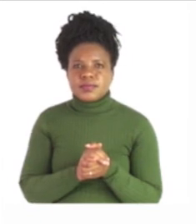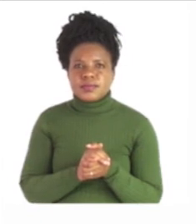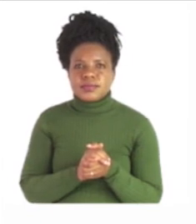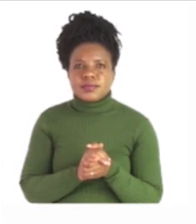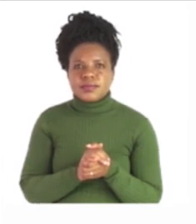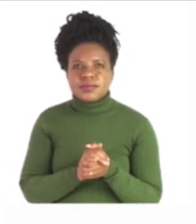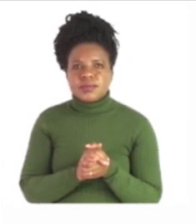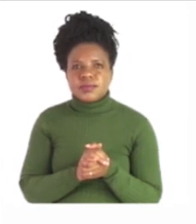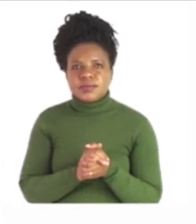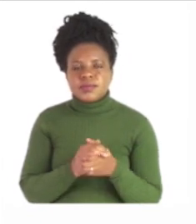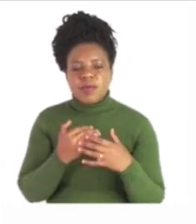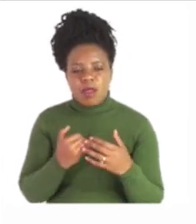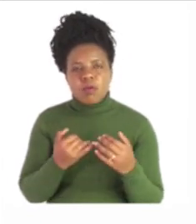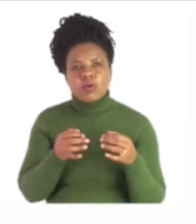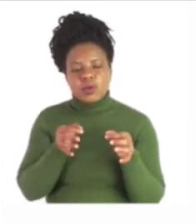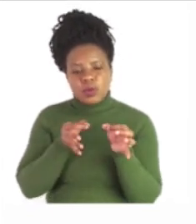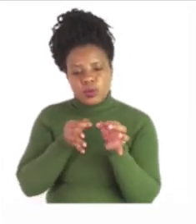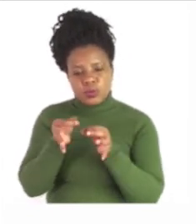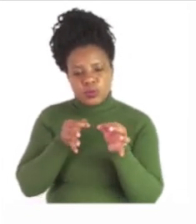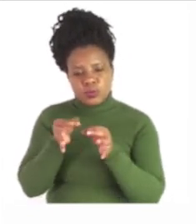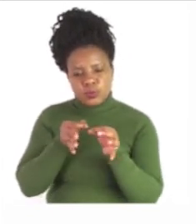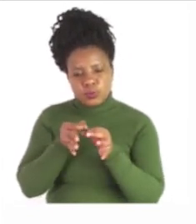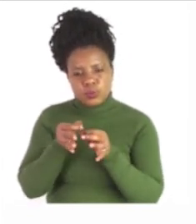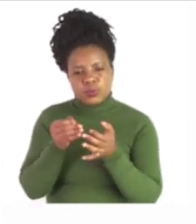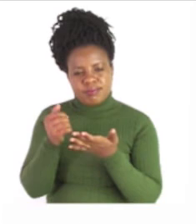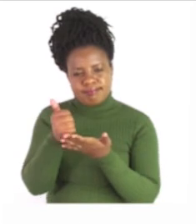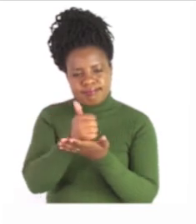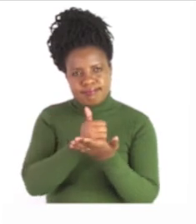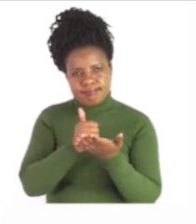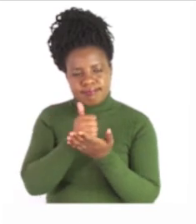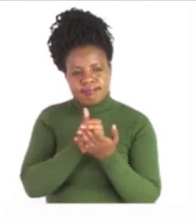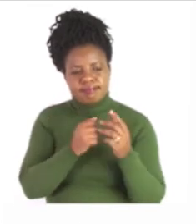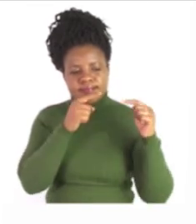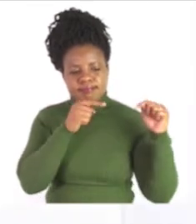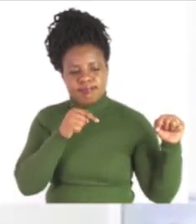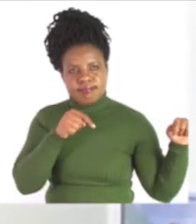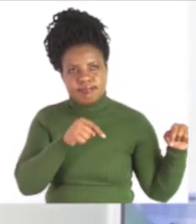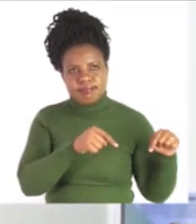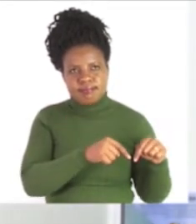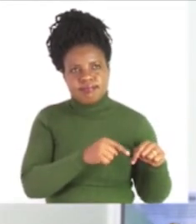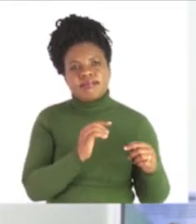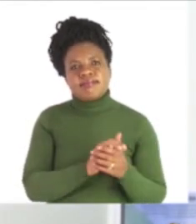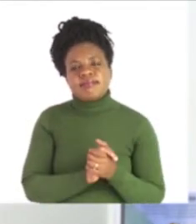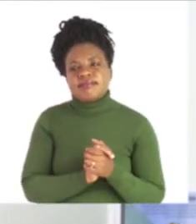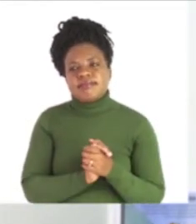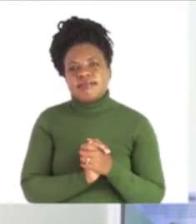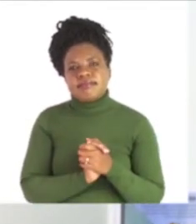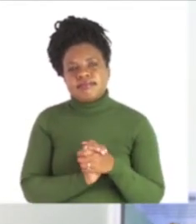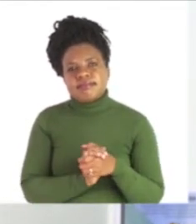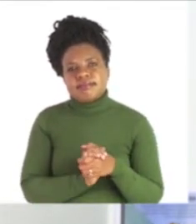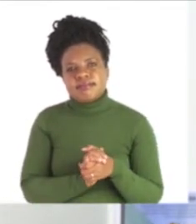allow me to go to the chalkboard so that I can explain this in much detail.